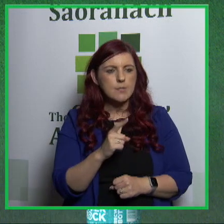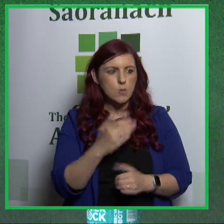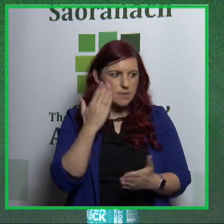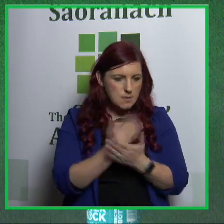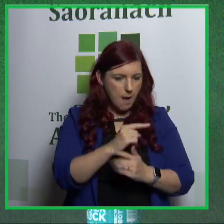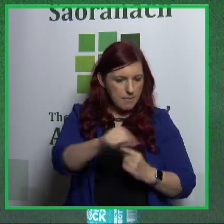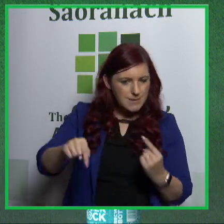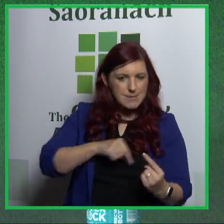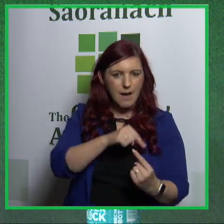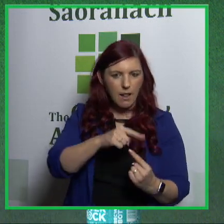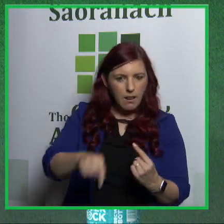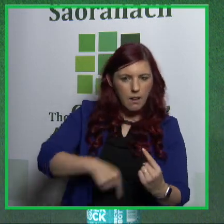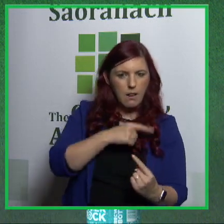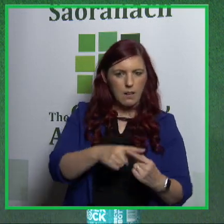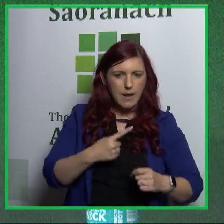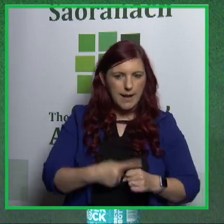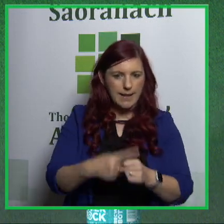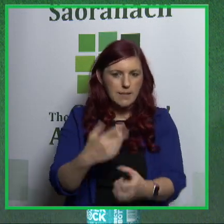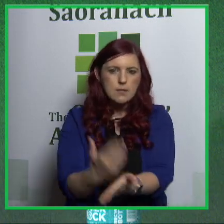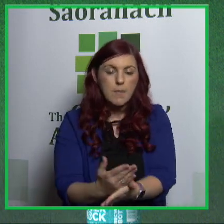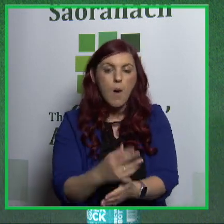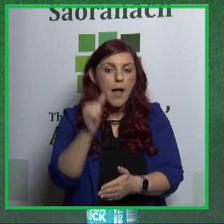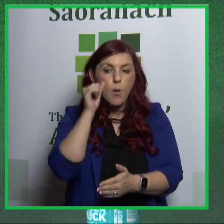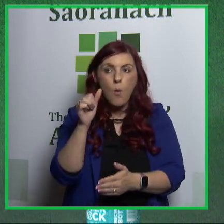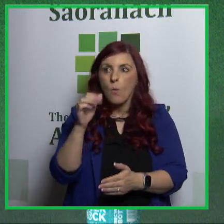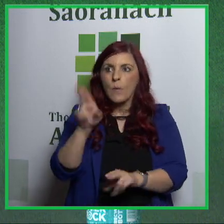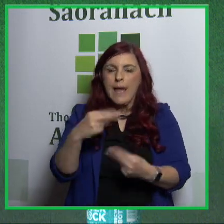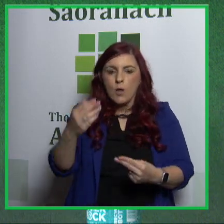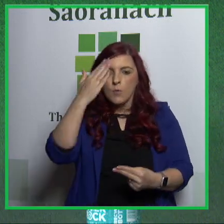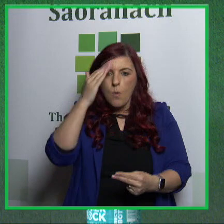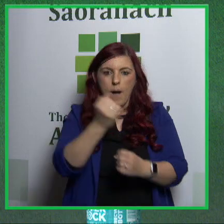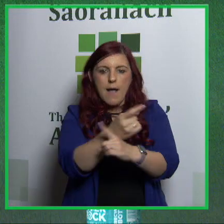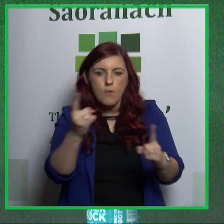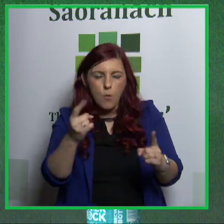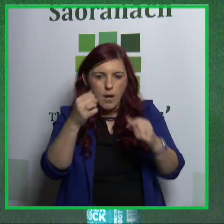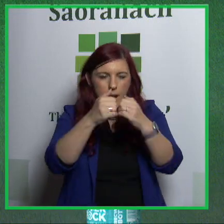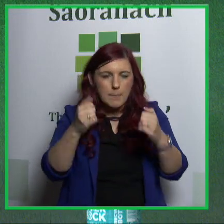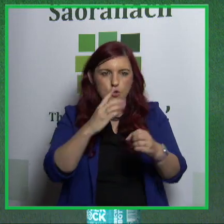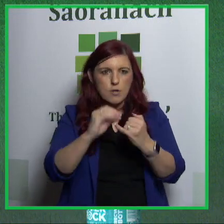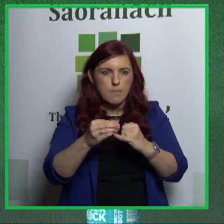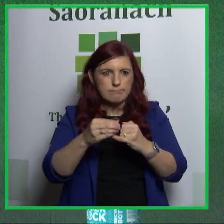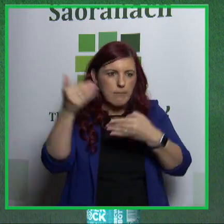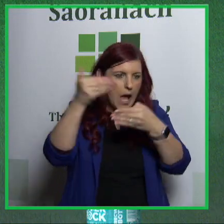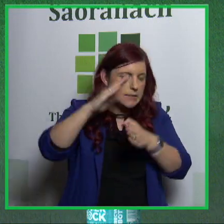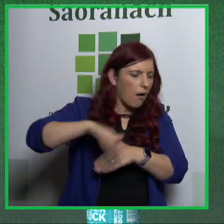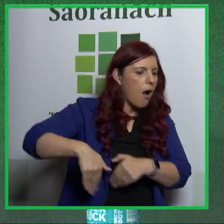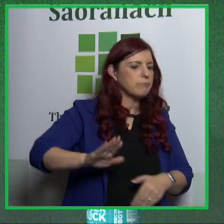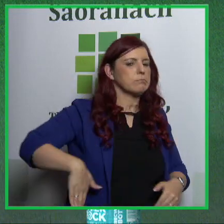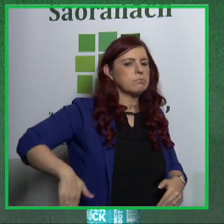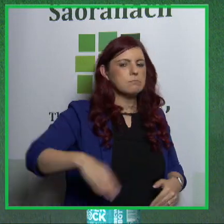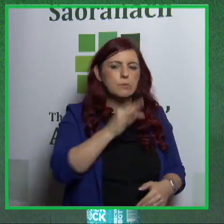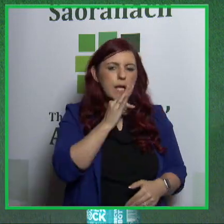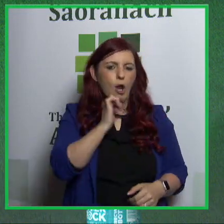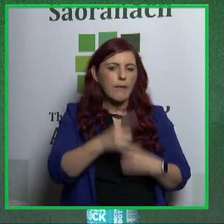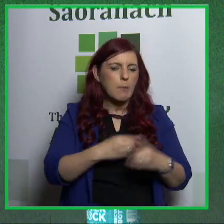as well, I know we can't open up everyone's minds, but it's not to stop sweeping things under the carpet, pretending that none of this is